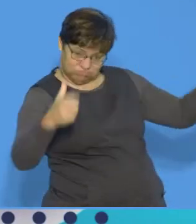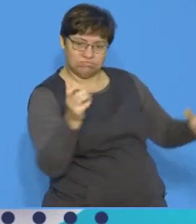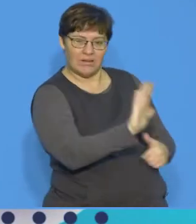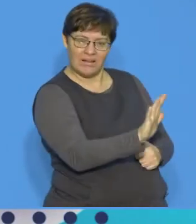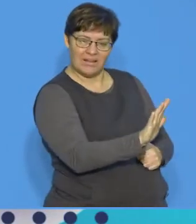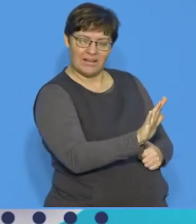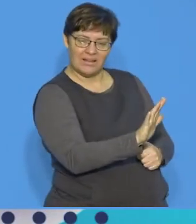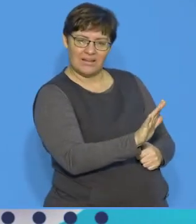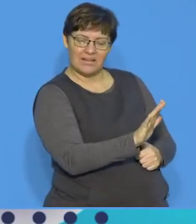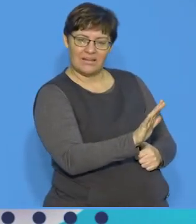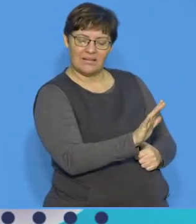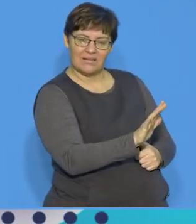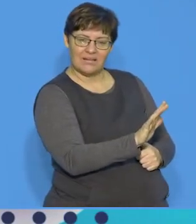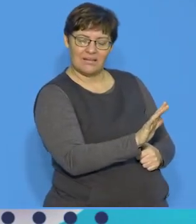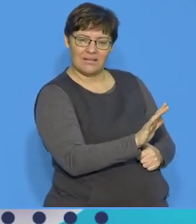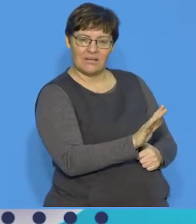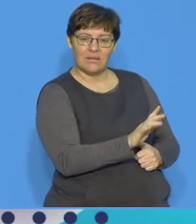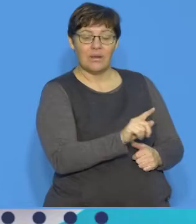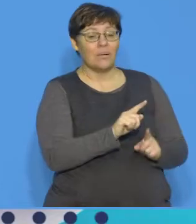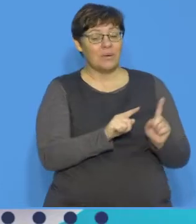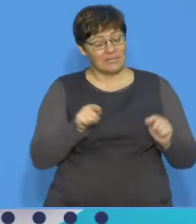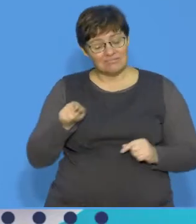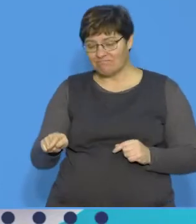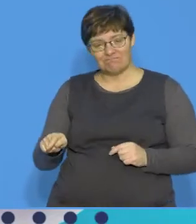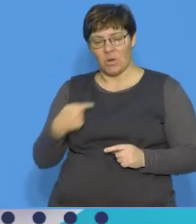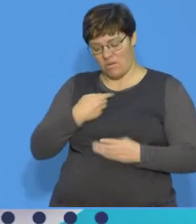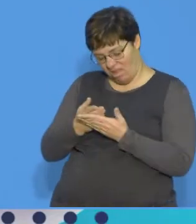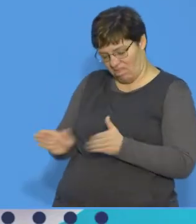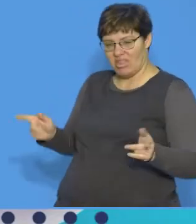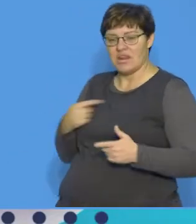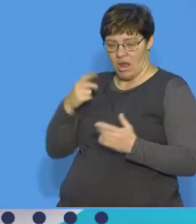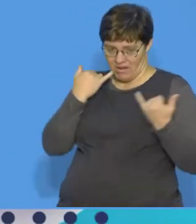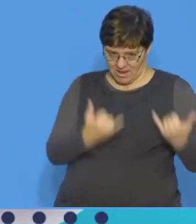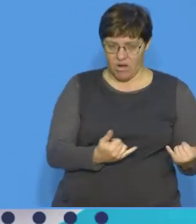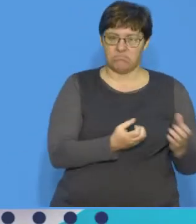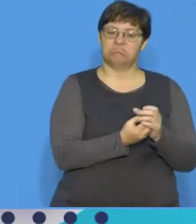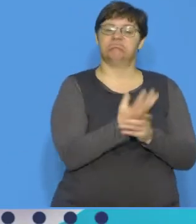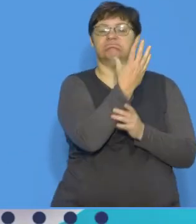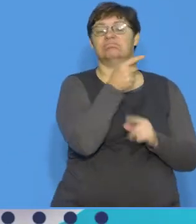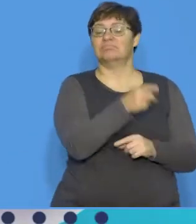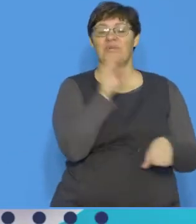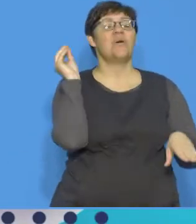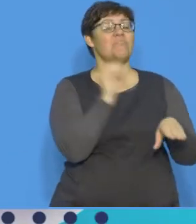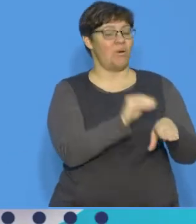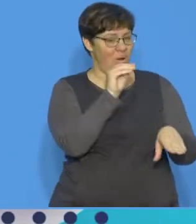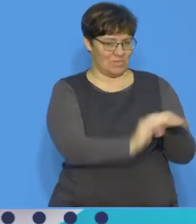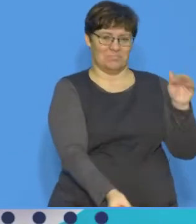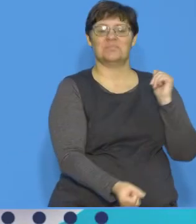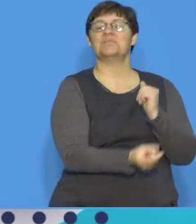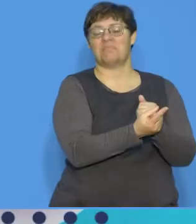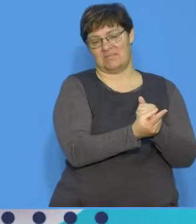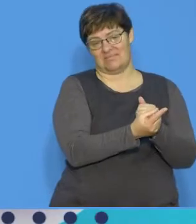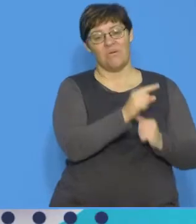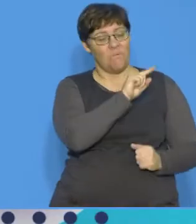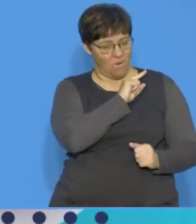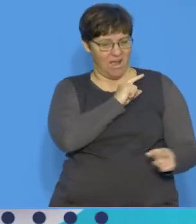is exponential. And I think you understand there are problems associated with this.